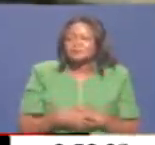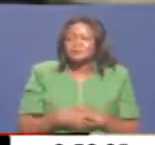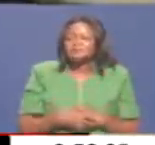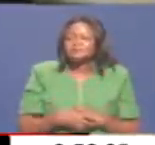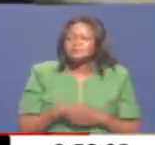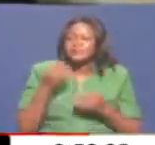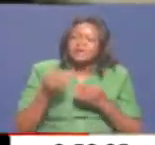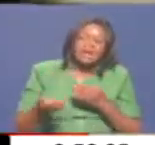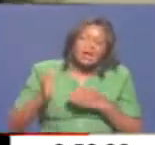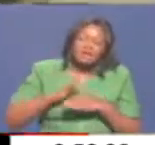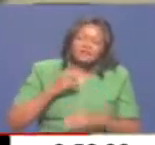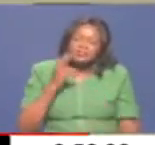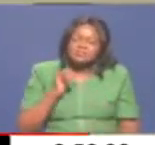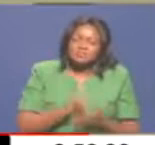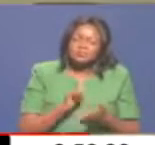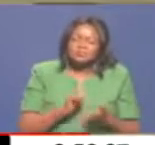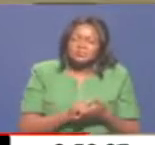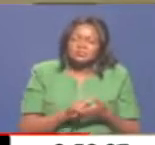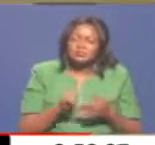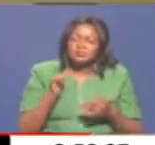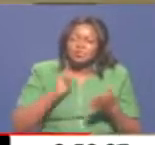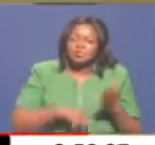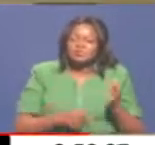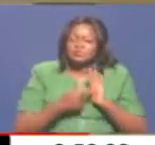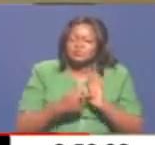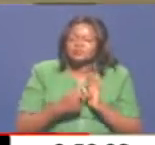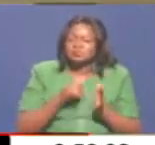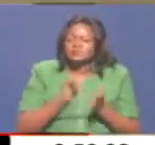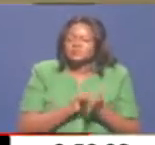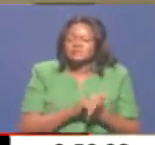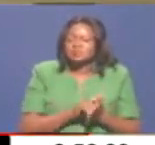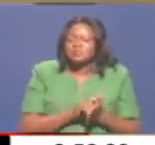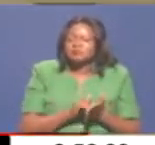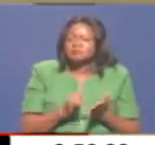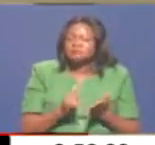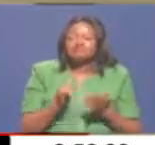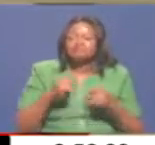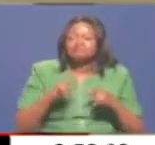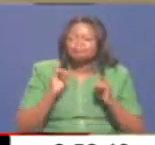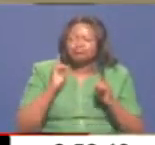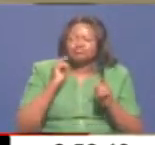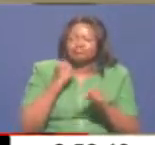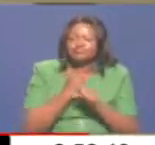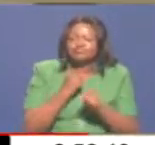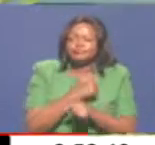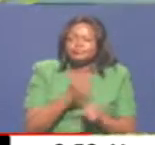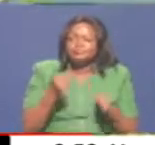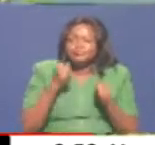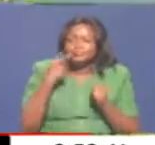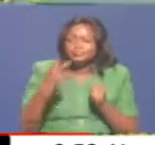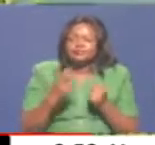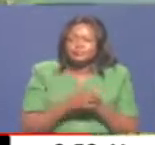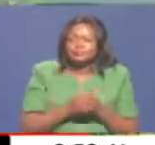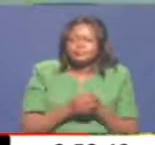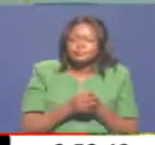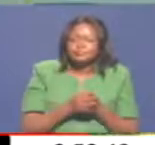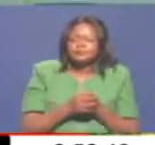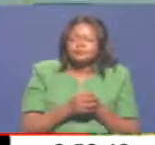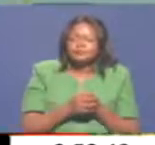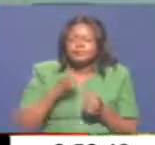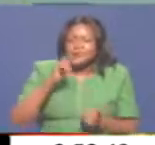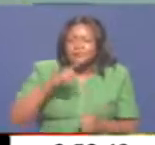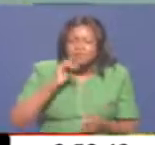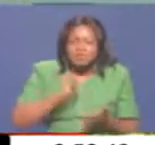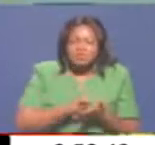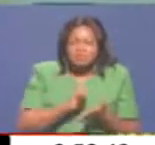here, you find what is revealed is a tap that is fully functional, as you can see. Press and release. Legislators say